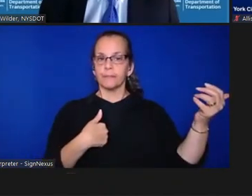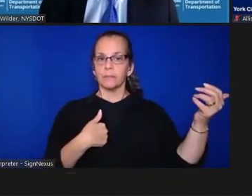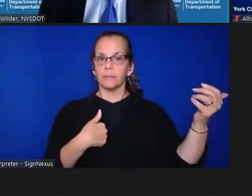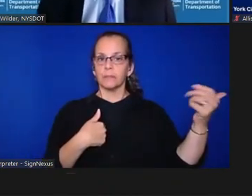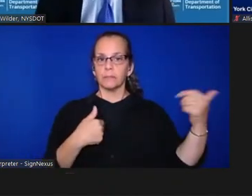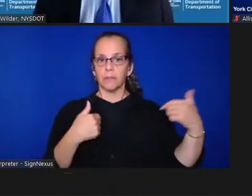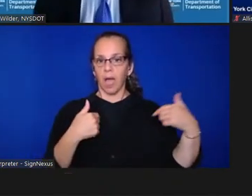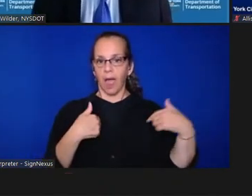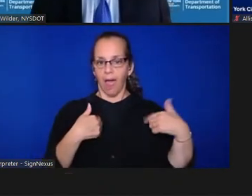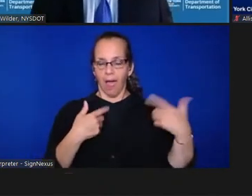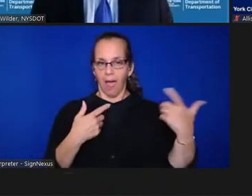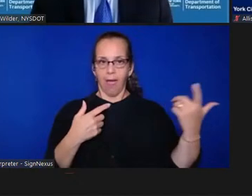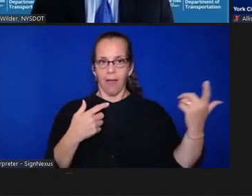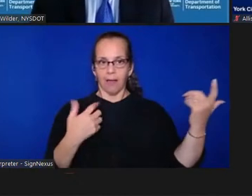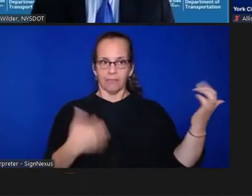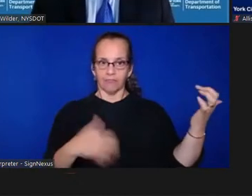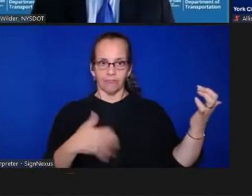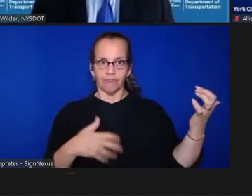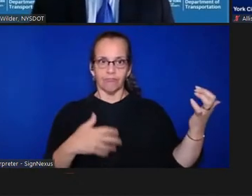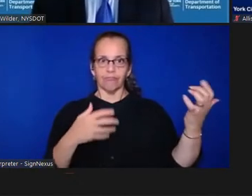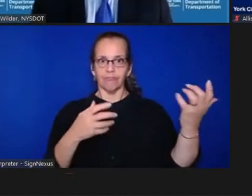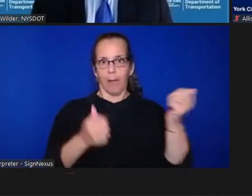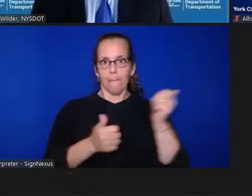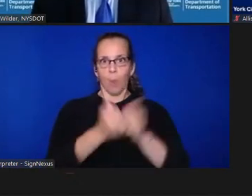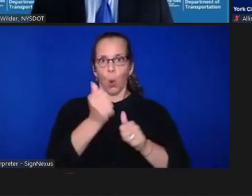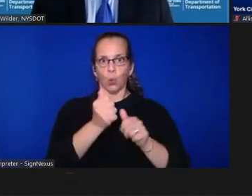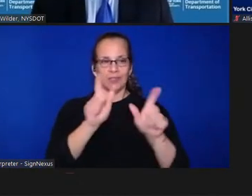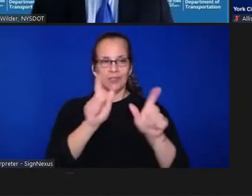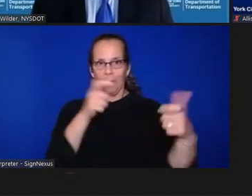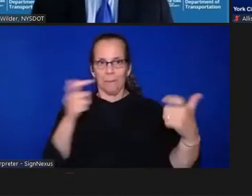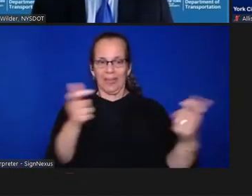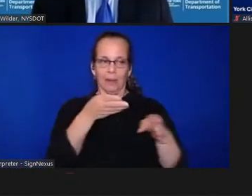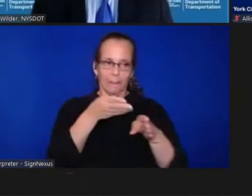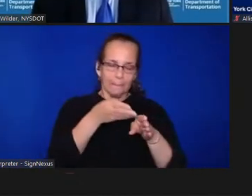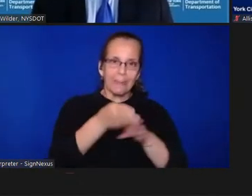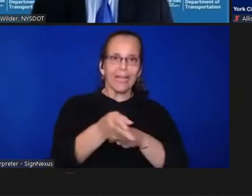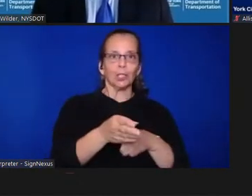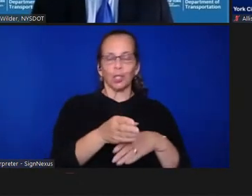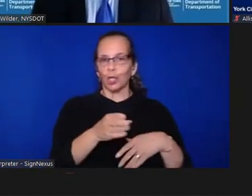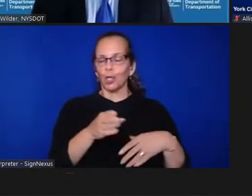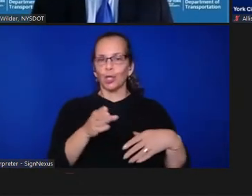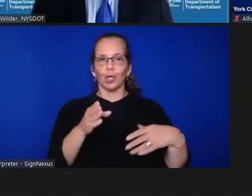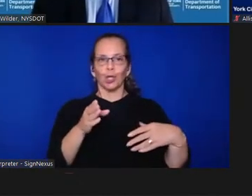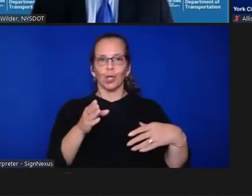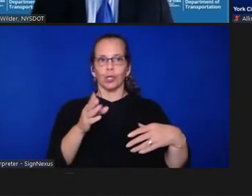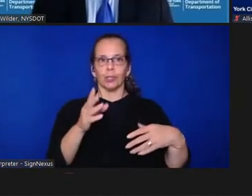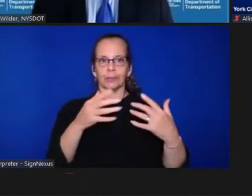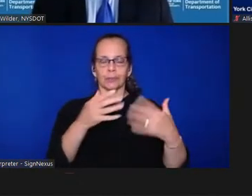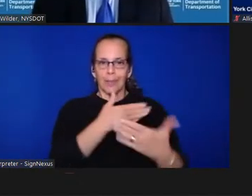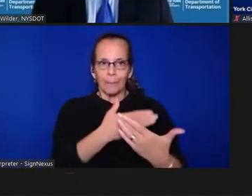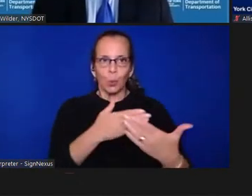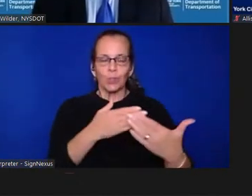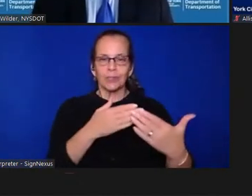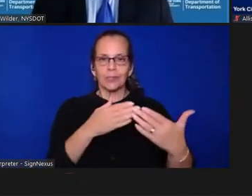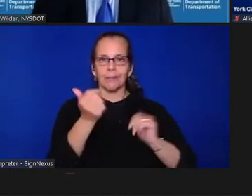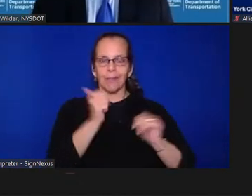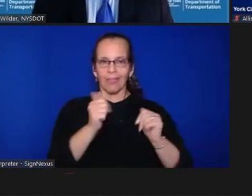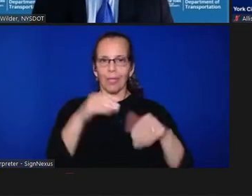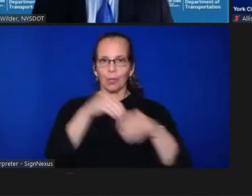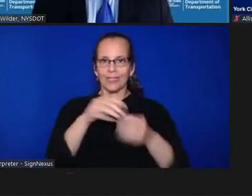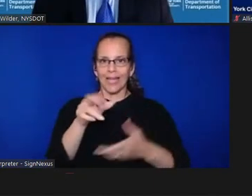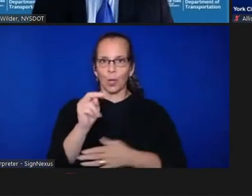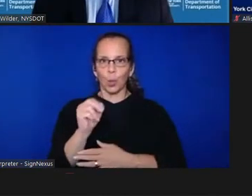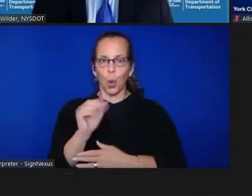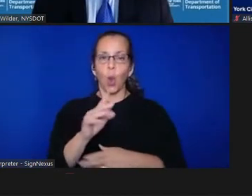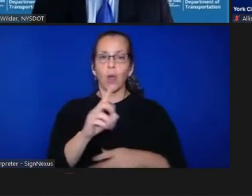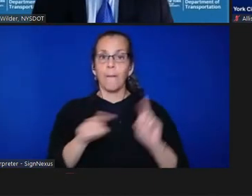all of the major event musical venues that New York has to offered Carnegie Hall Lincoln Center Etc however all of us who are musicians don't